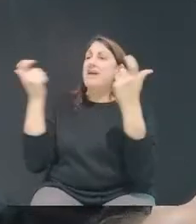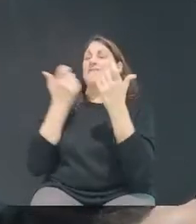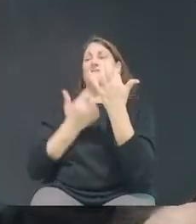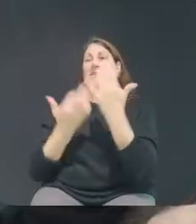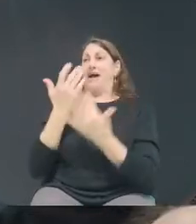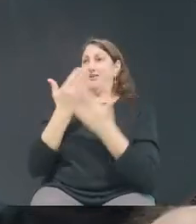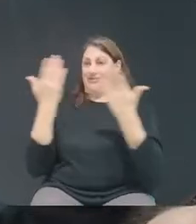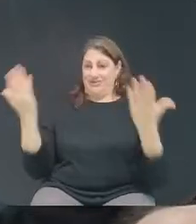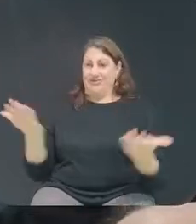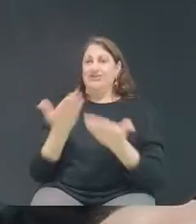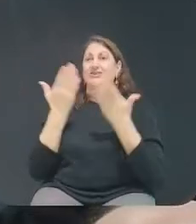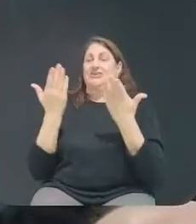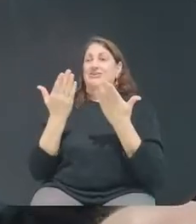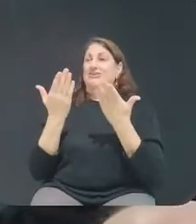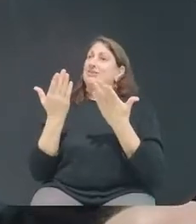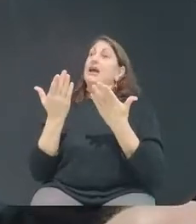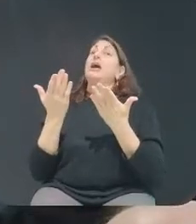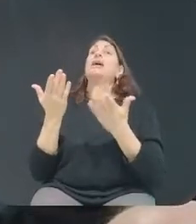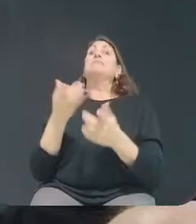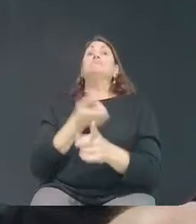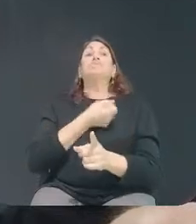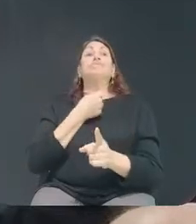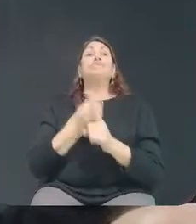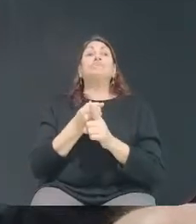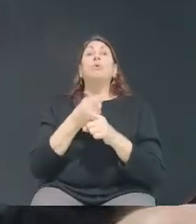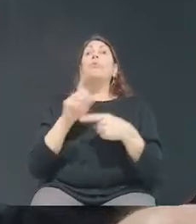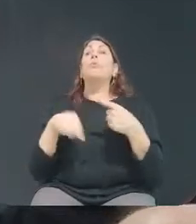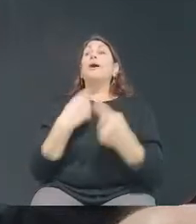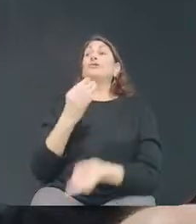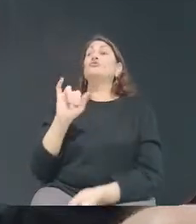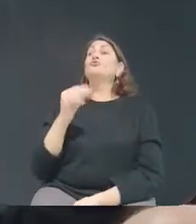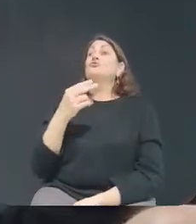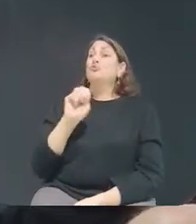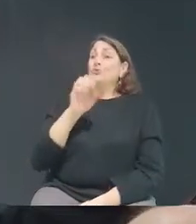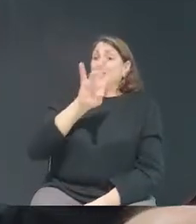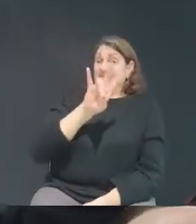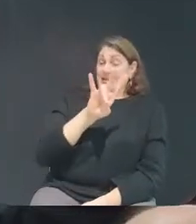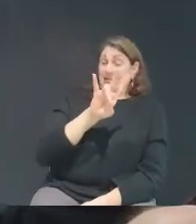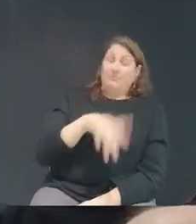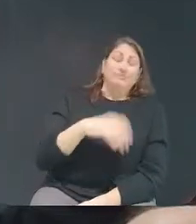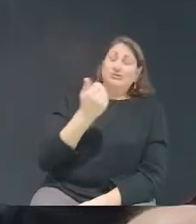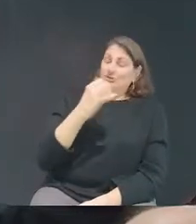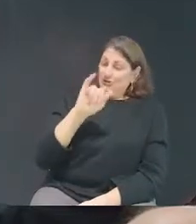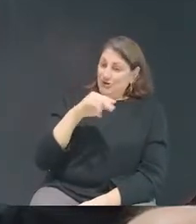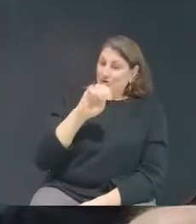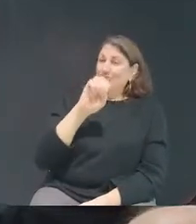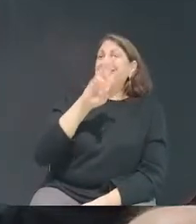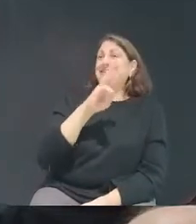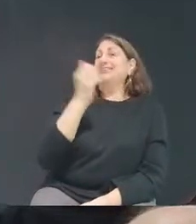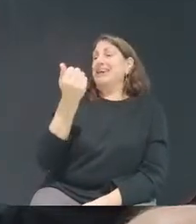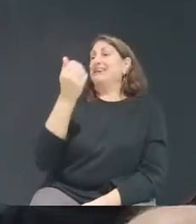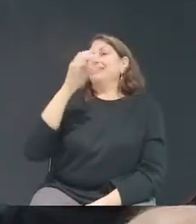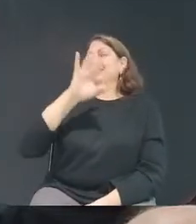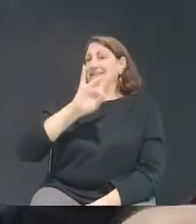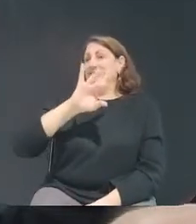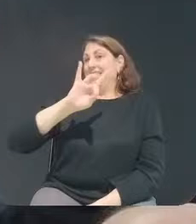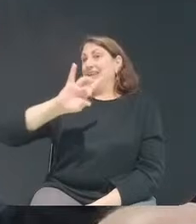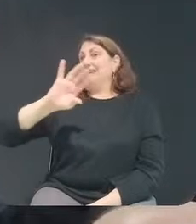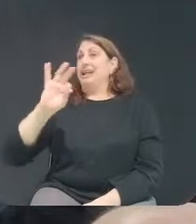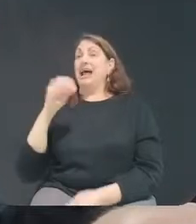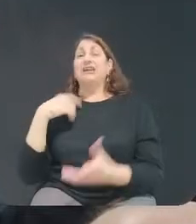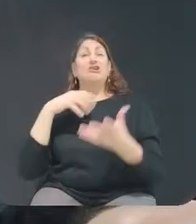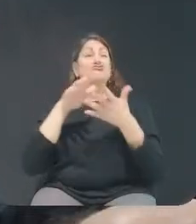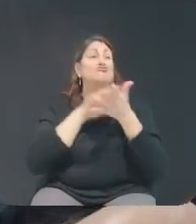1889, right. The Great Seattle Fire broke out on June 6, 1889, and destroyed 100 acres in Seattle's business district and